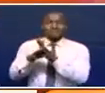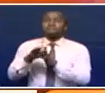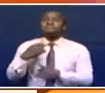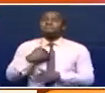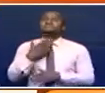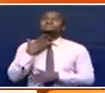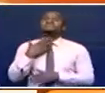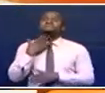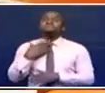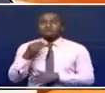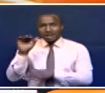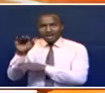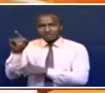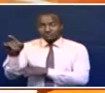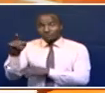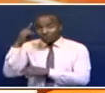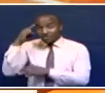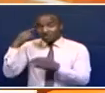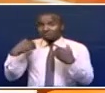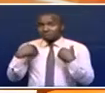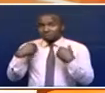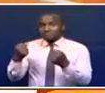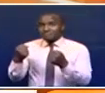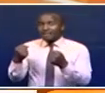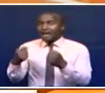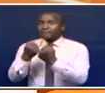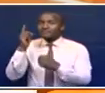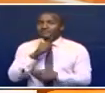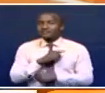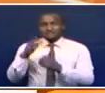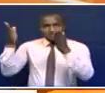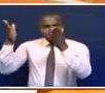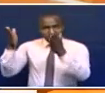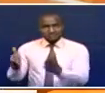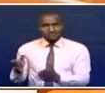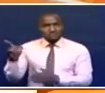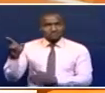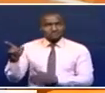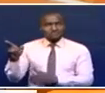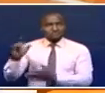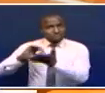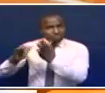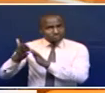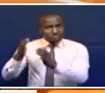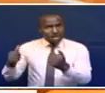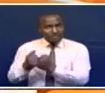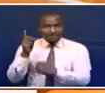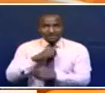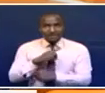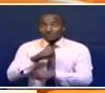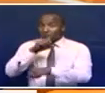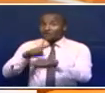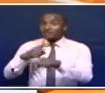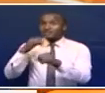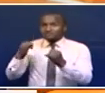Jeff, do you think healing has actually taken place in the Rift Valley? So when we say that it is time to implement